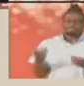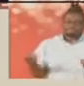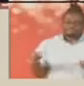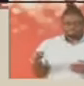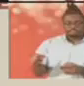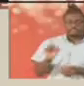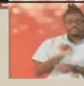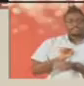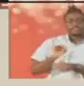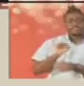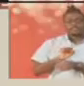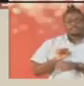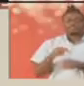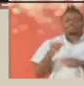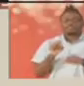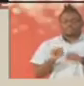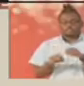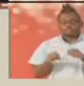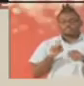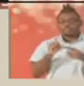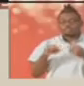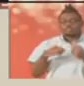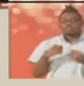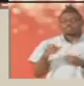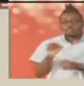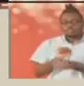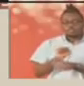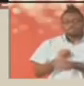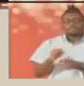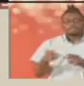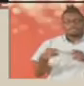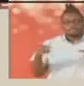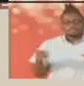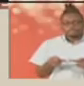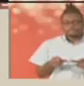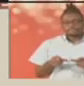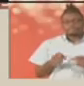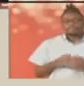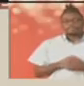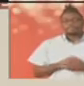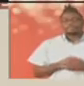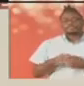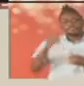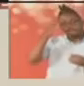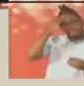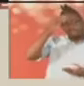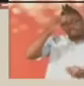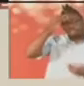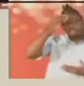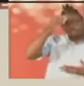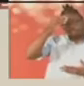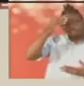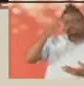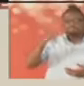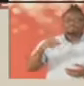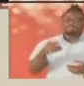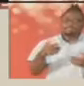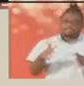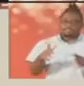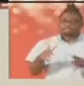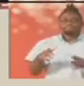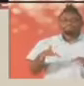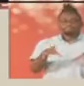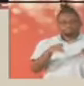bit towards the issues within the workplace. And the information I'm sharing is based on information we would have received as a result